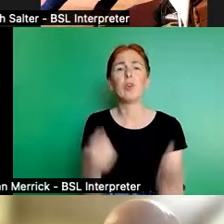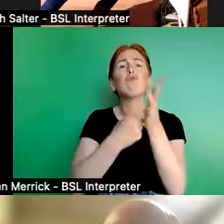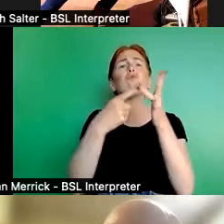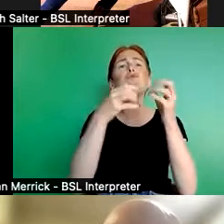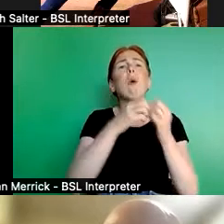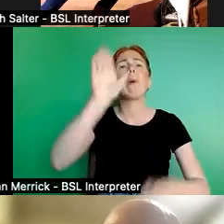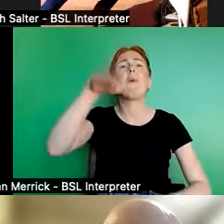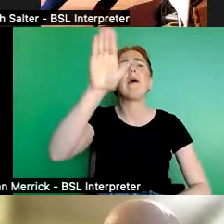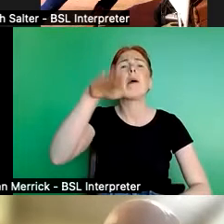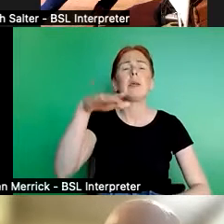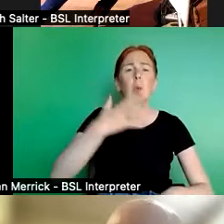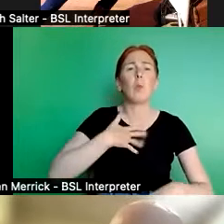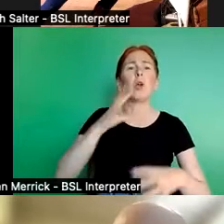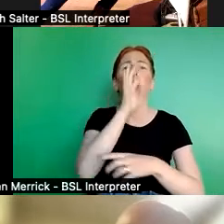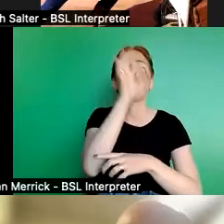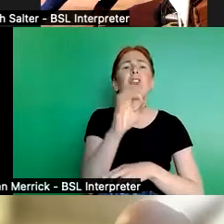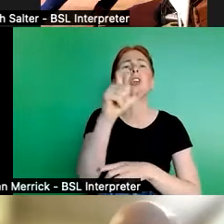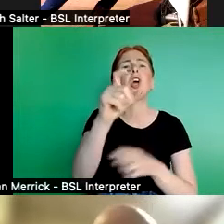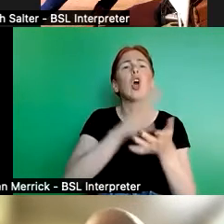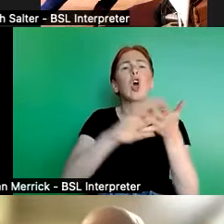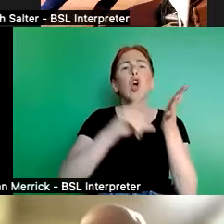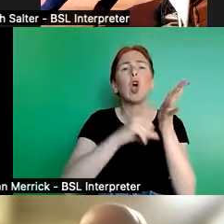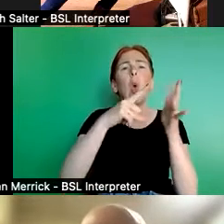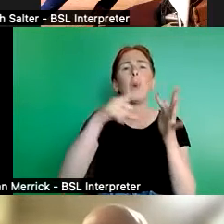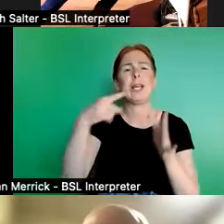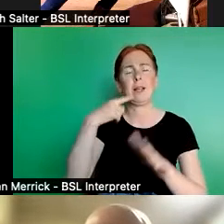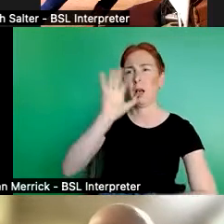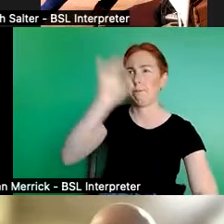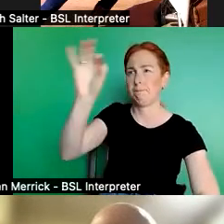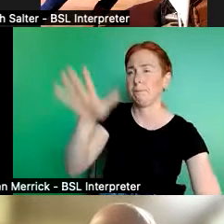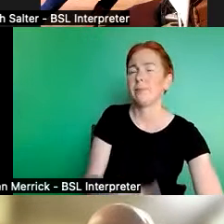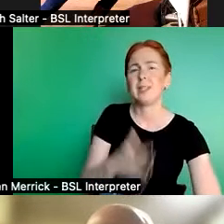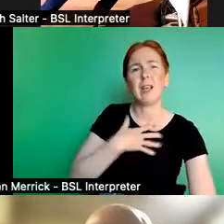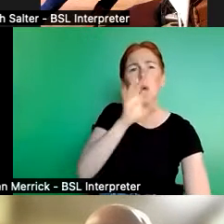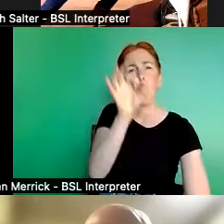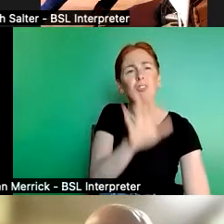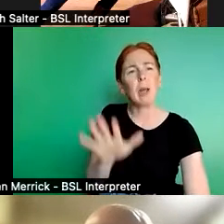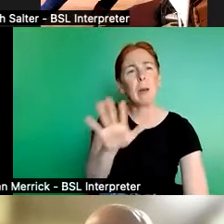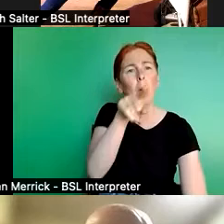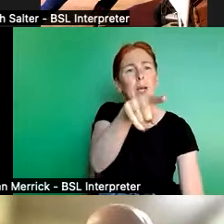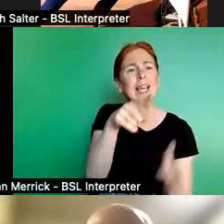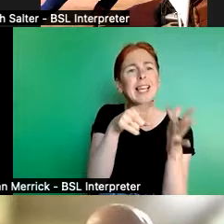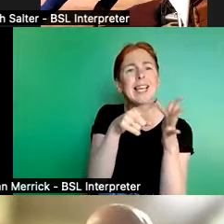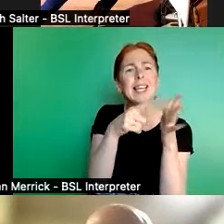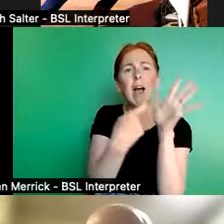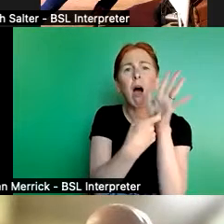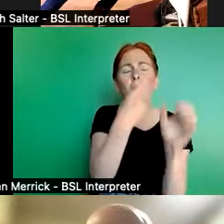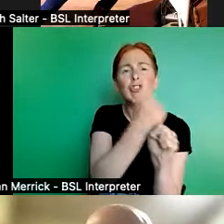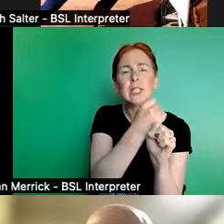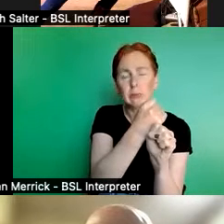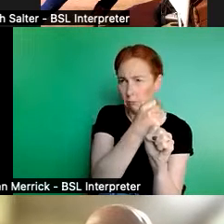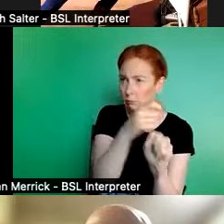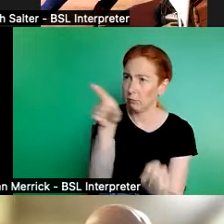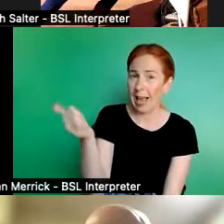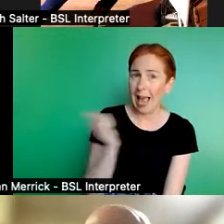on ERG, because I know it comes up so often amongst our community. Would you expect there any circumstances in which it